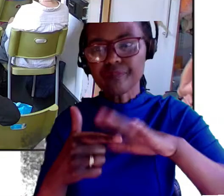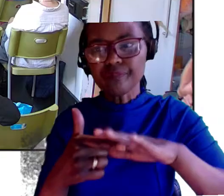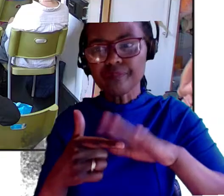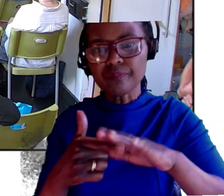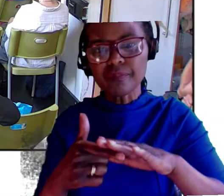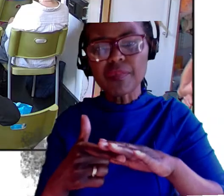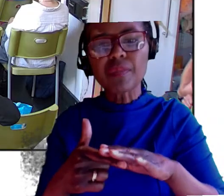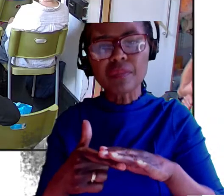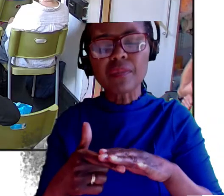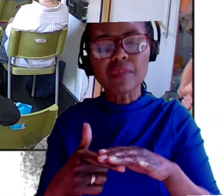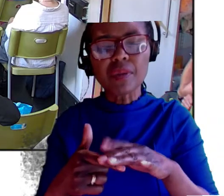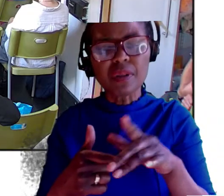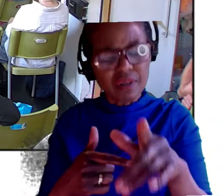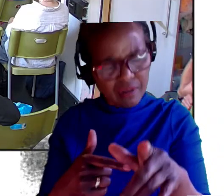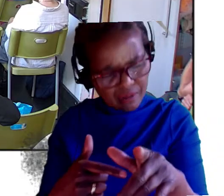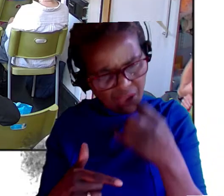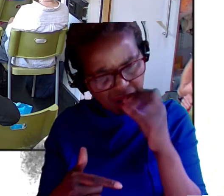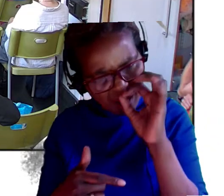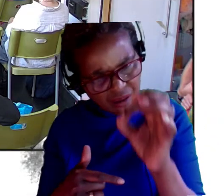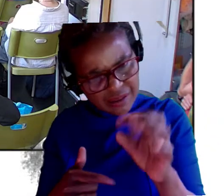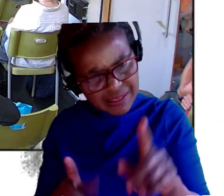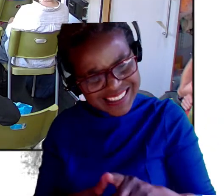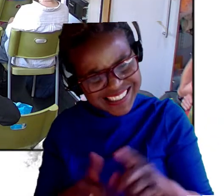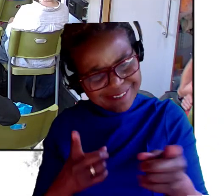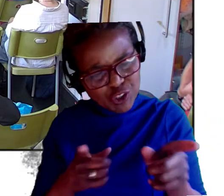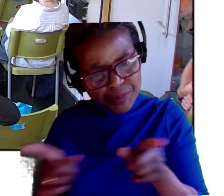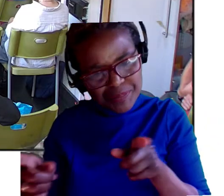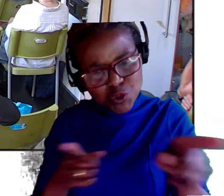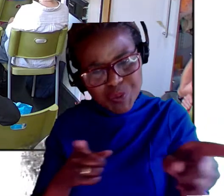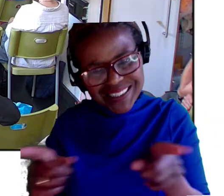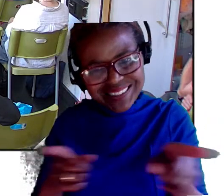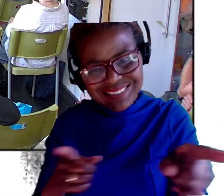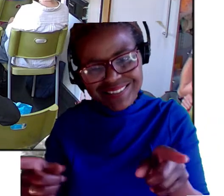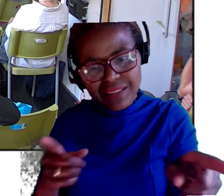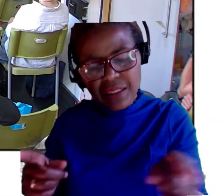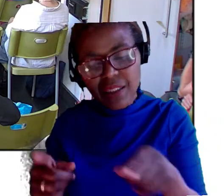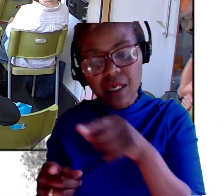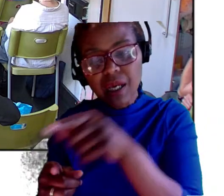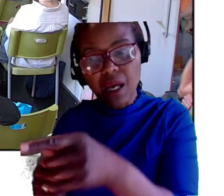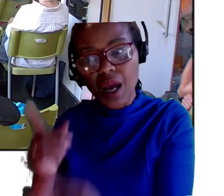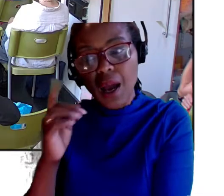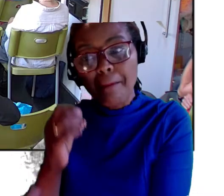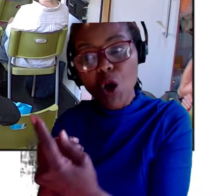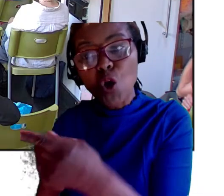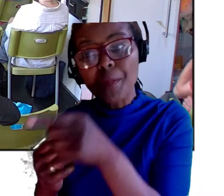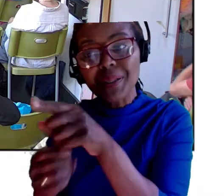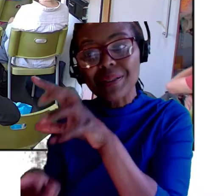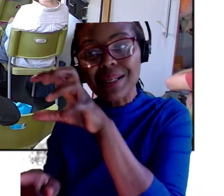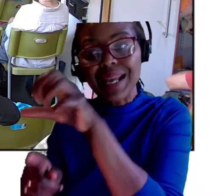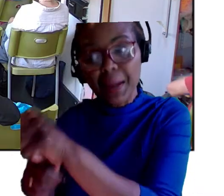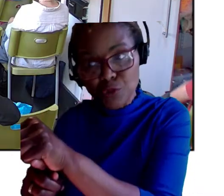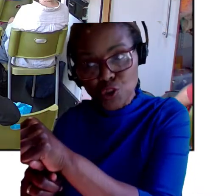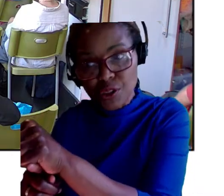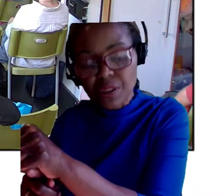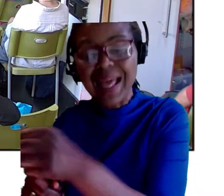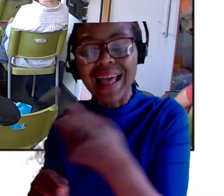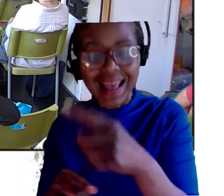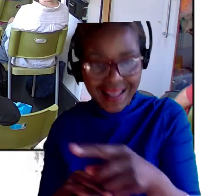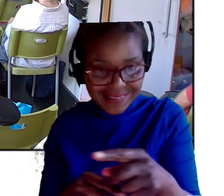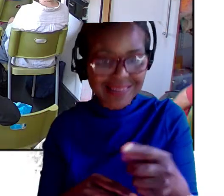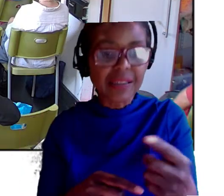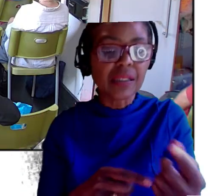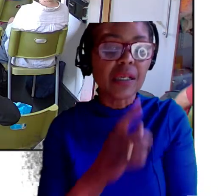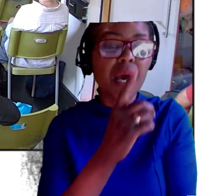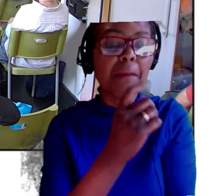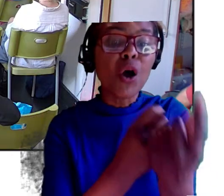captured and that moment captured but then lost? I'm going to go to the last one first because I've actually made decisions in the past myself